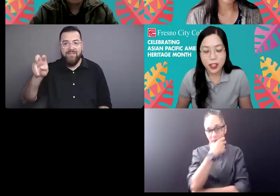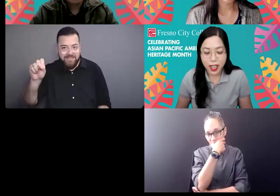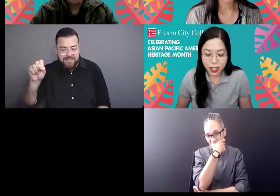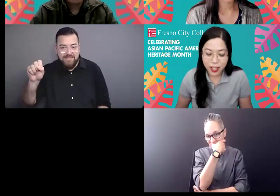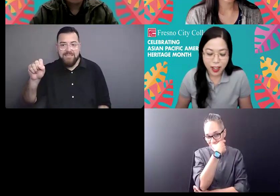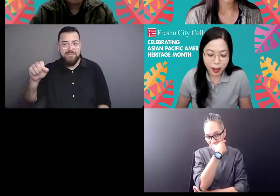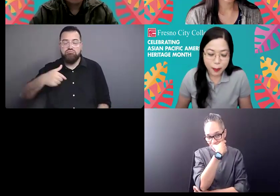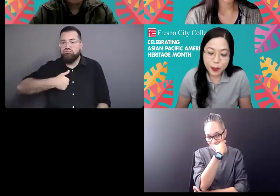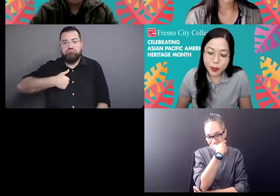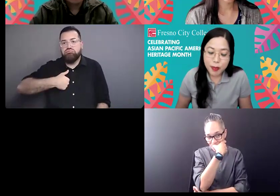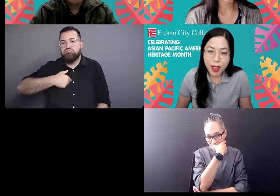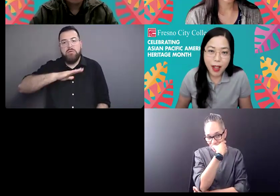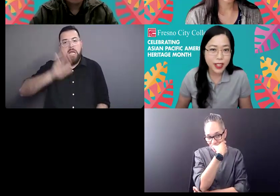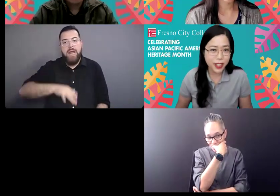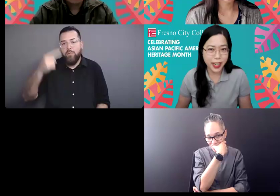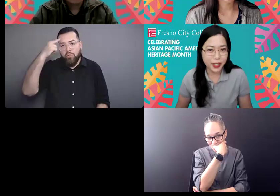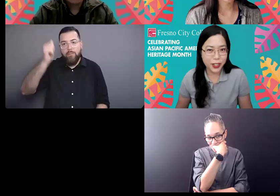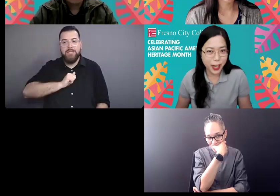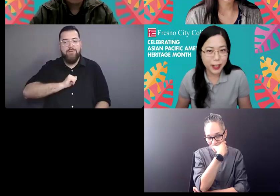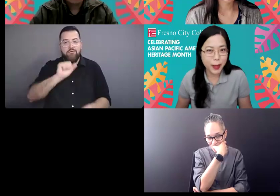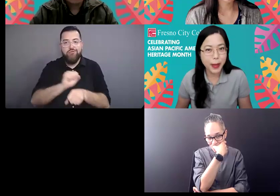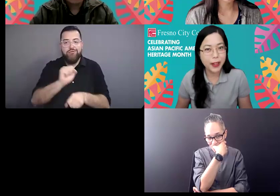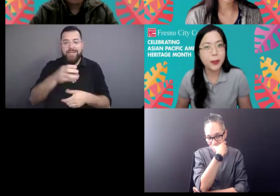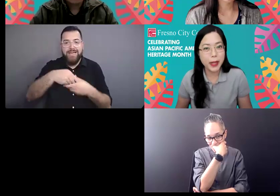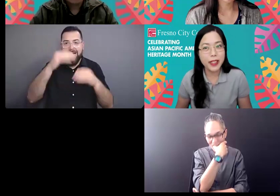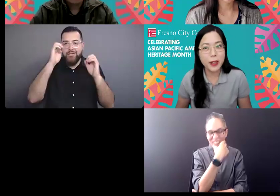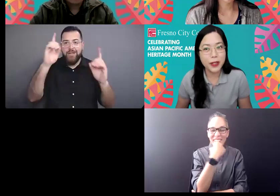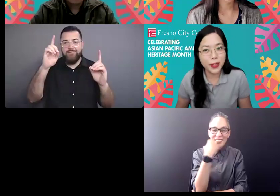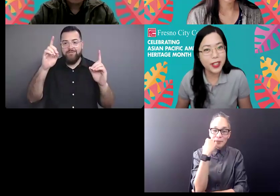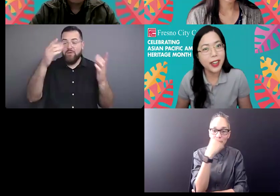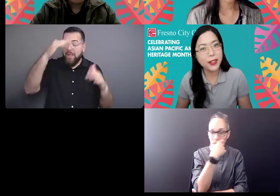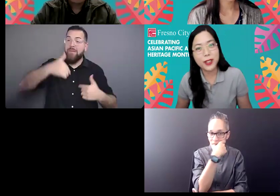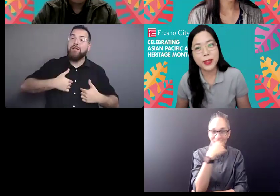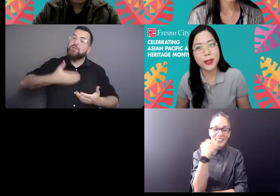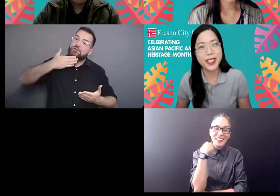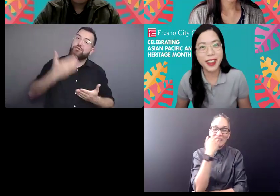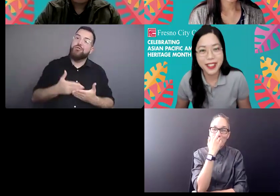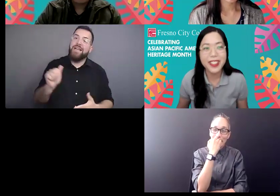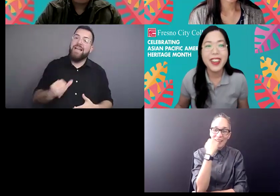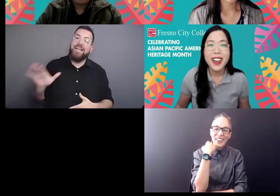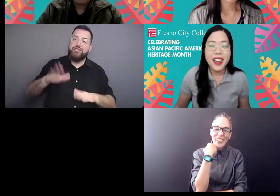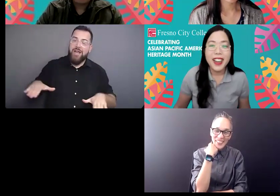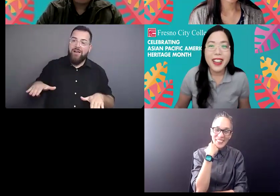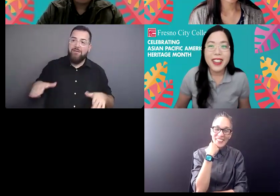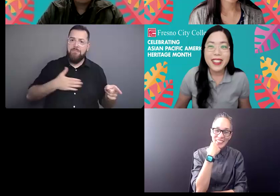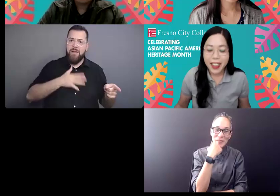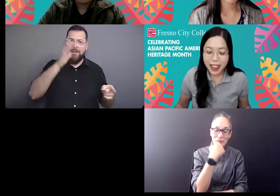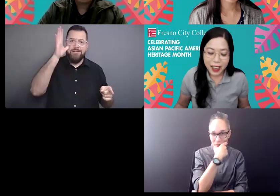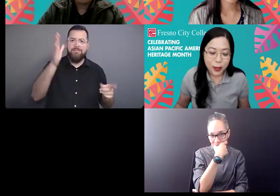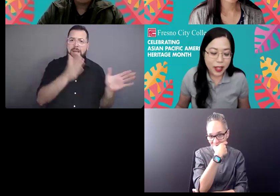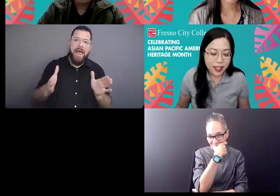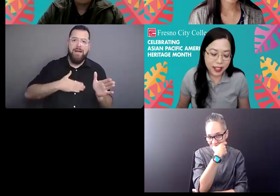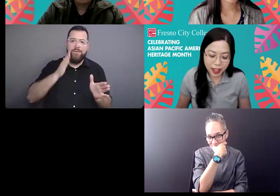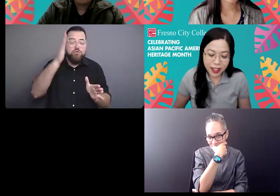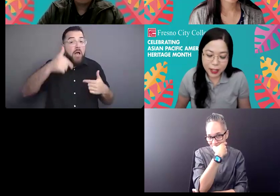in education. I was a good Asian child. My parents planned out my future. I was supposed to be a doctor. And